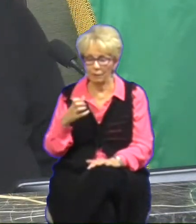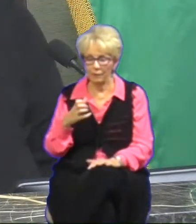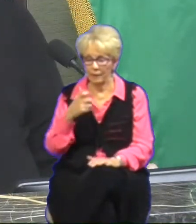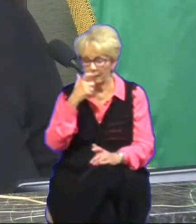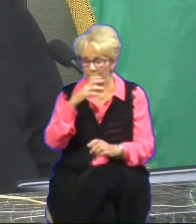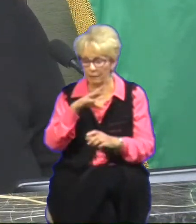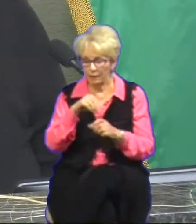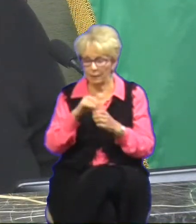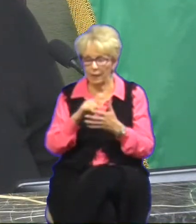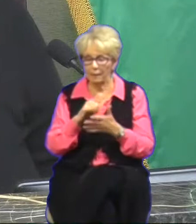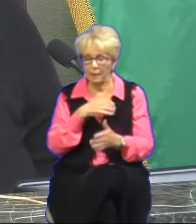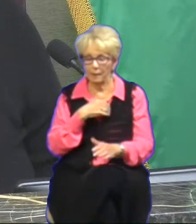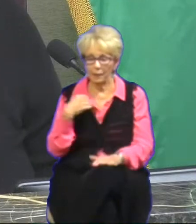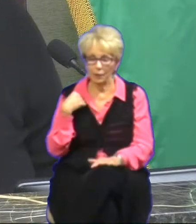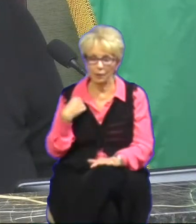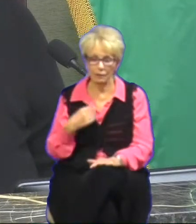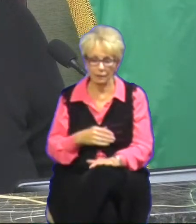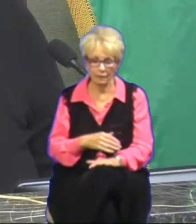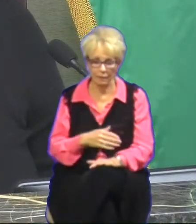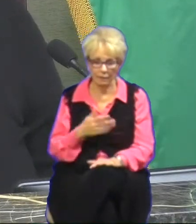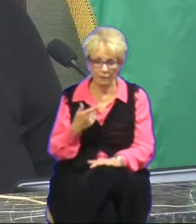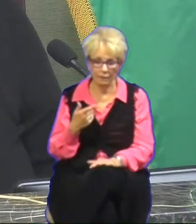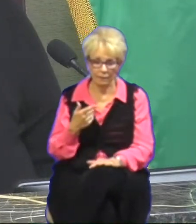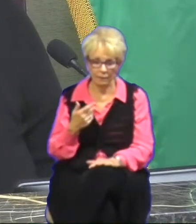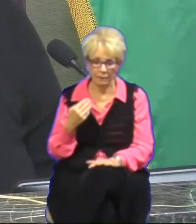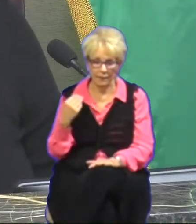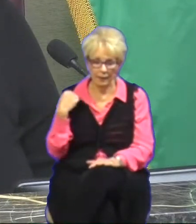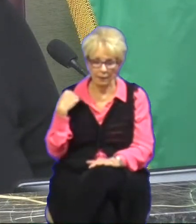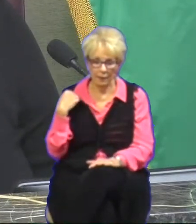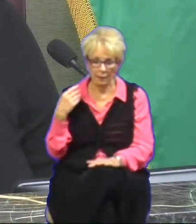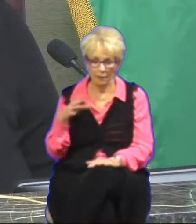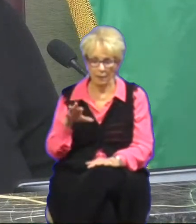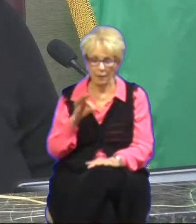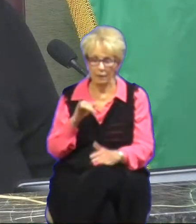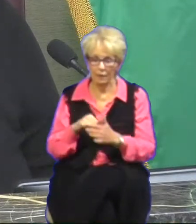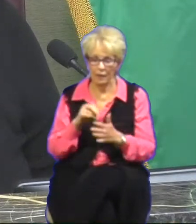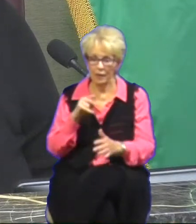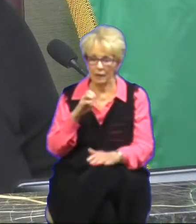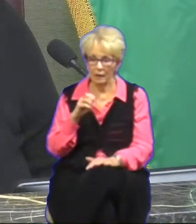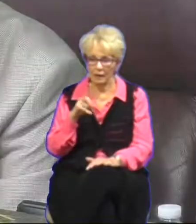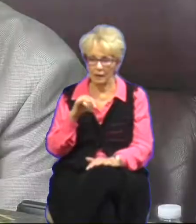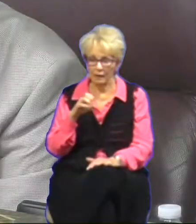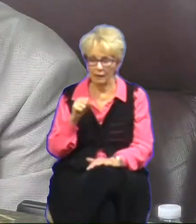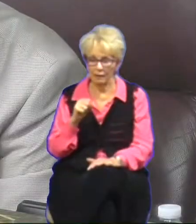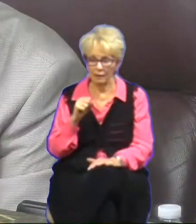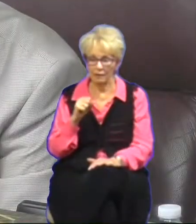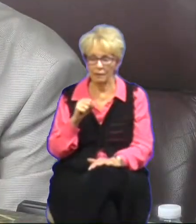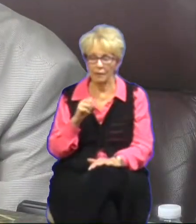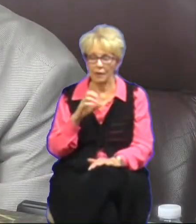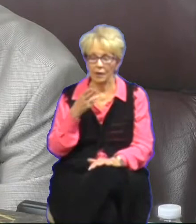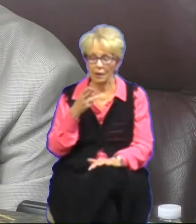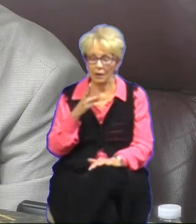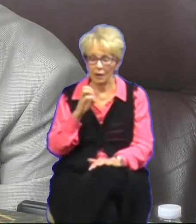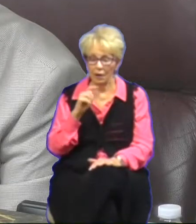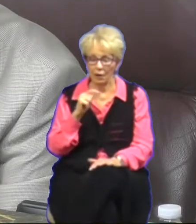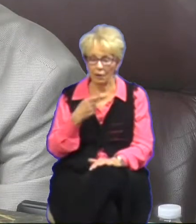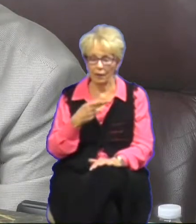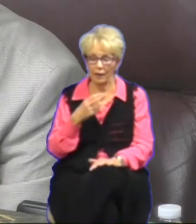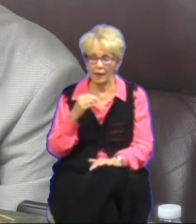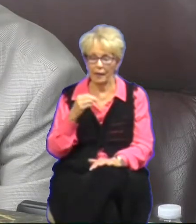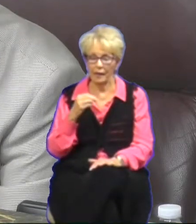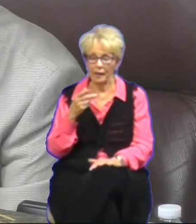becoming a member. This is a mayor appointment, and sure. I appoint Connie Davis, Tricia Evans-Hunt, Gail